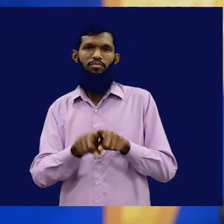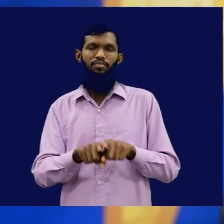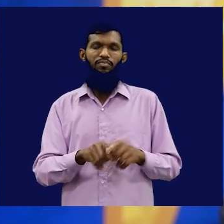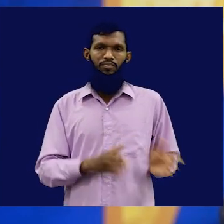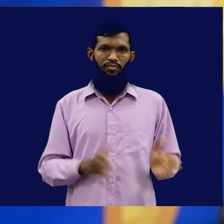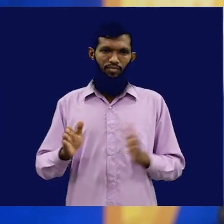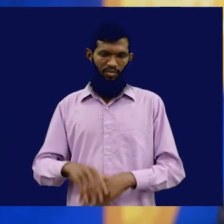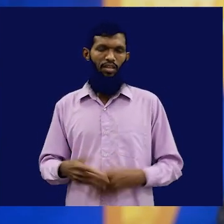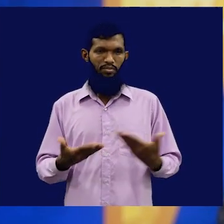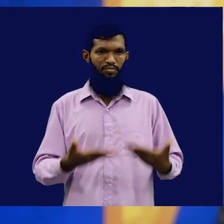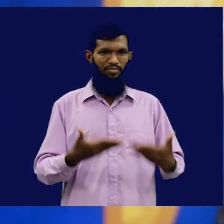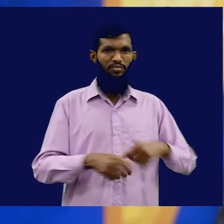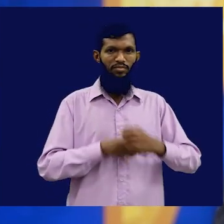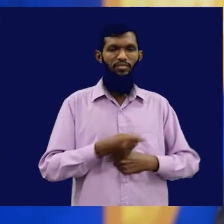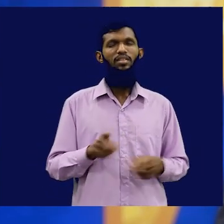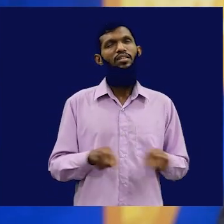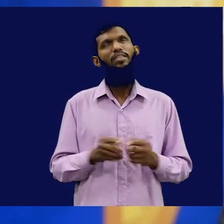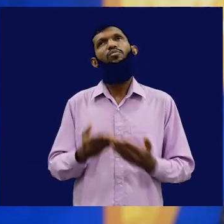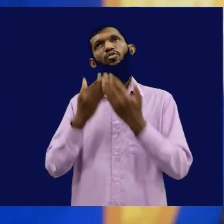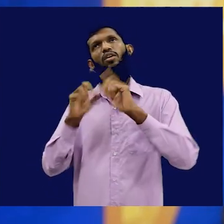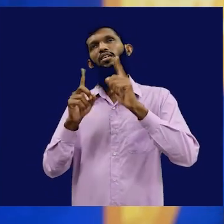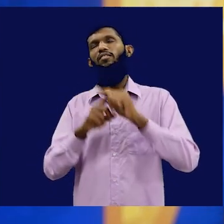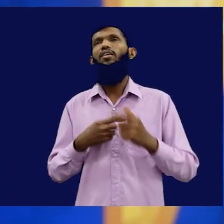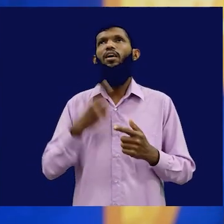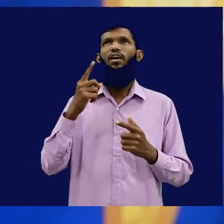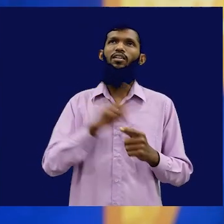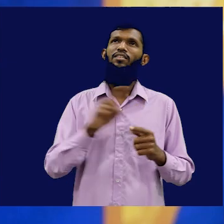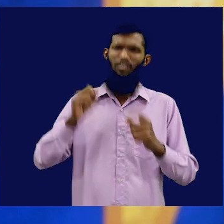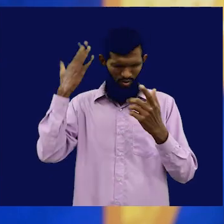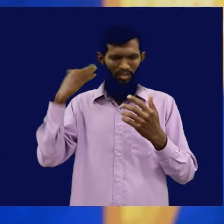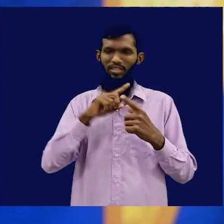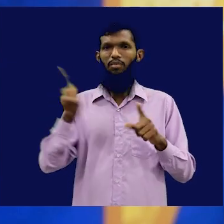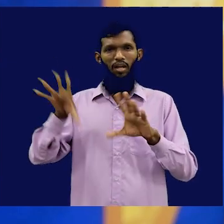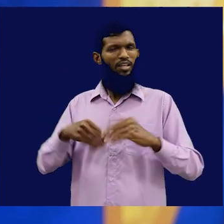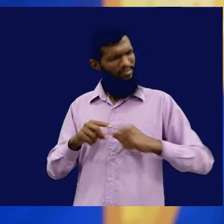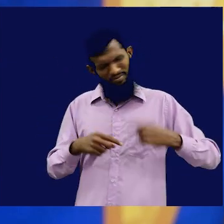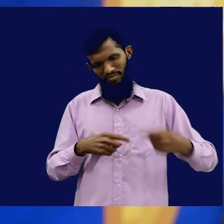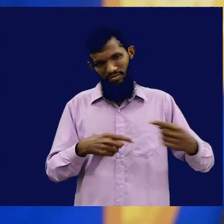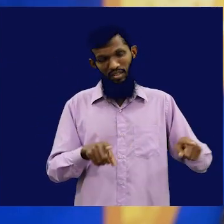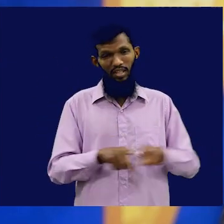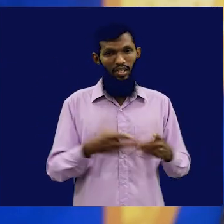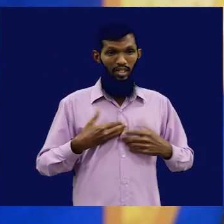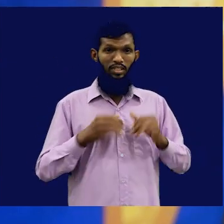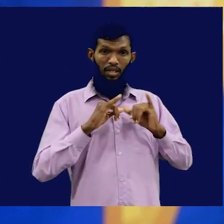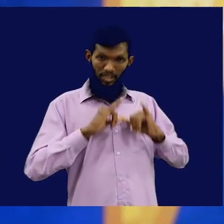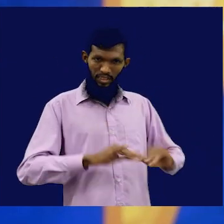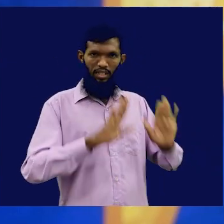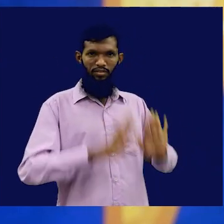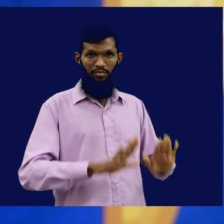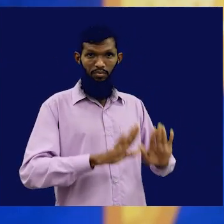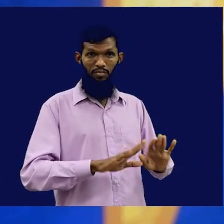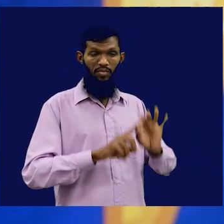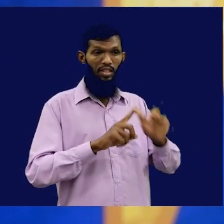Muzdalifah of Fajr prayer, it is time. Continue with Takbir, Tasbih, Talbiyah, and engage yourself in Dua. Remain in Muzdalifah